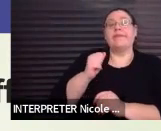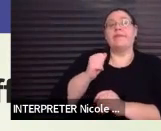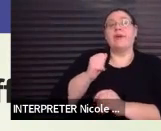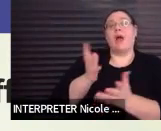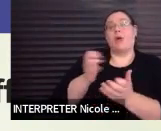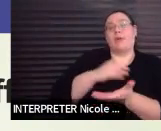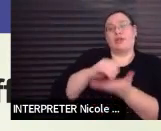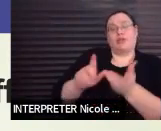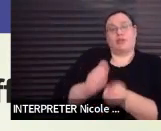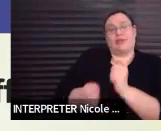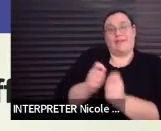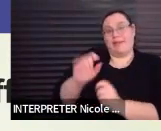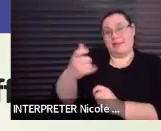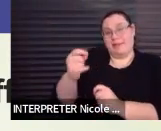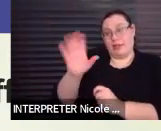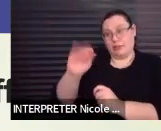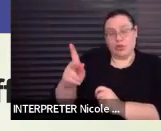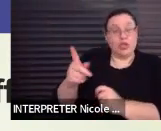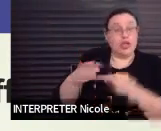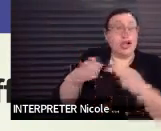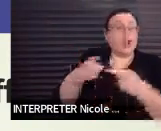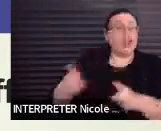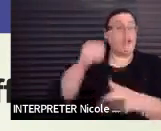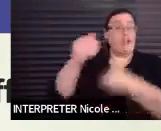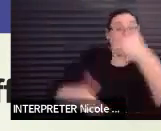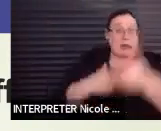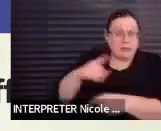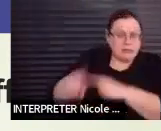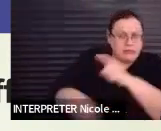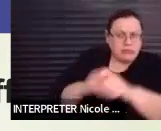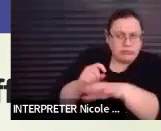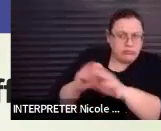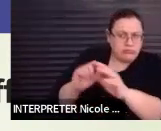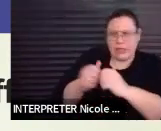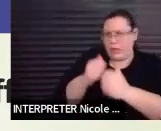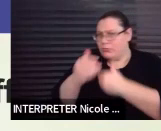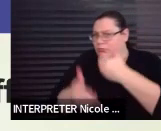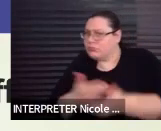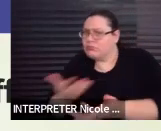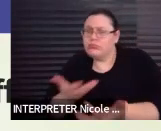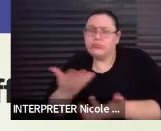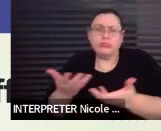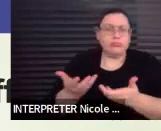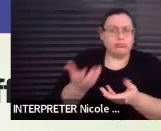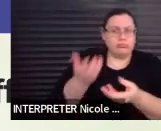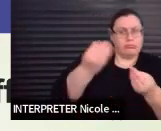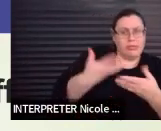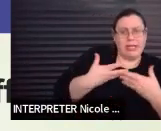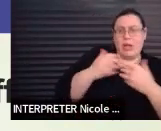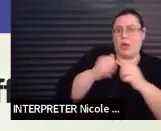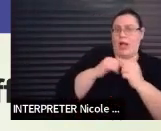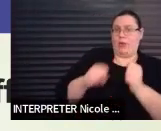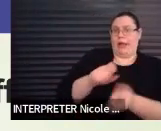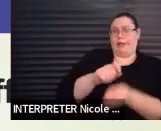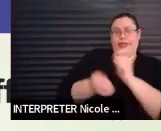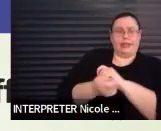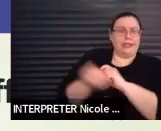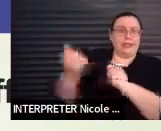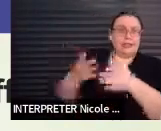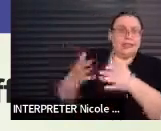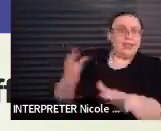the textbook, and I would ask them throughout the entire process, how was it? Let me know how this could be changed in some